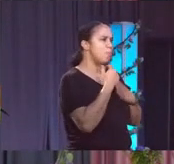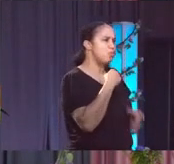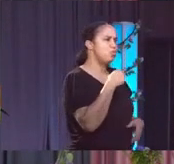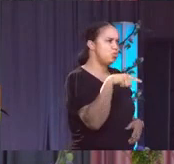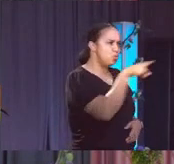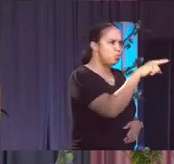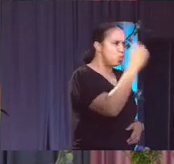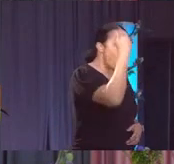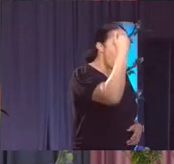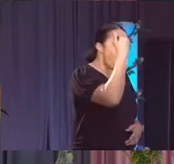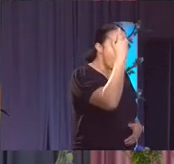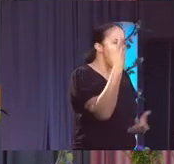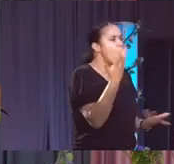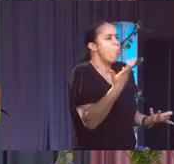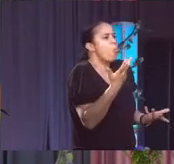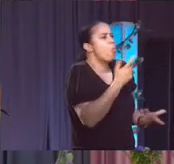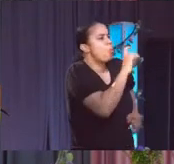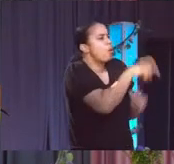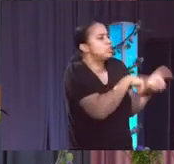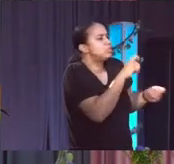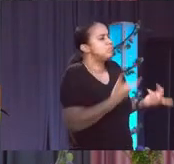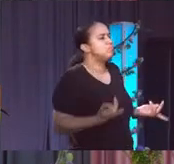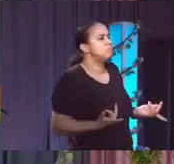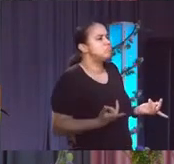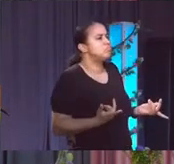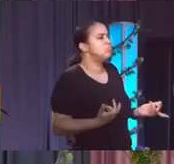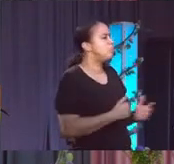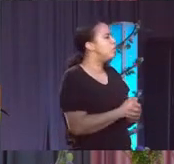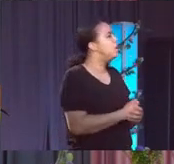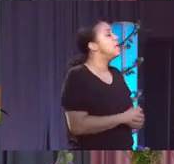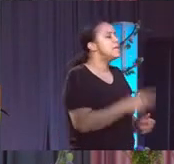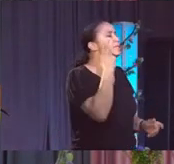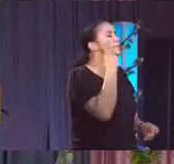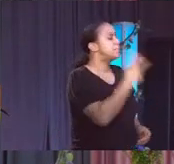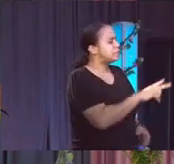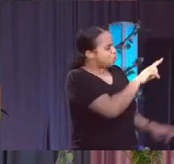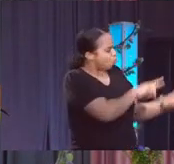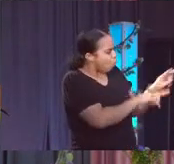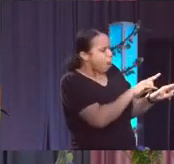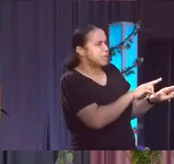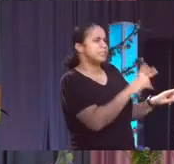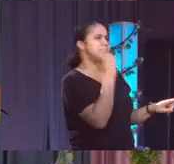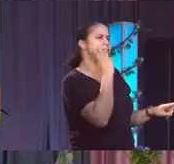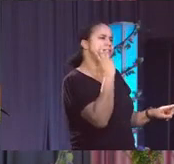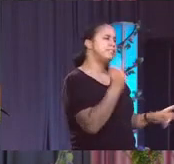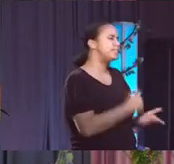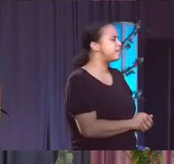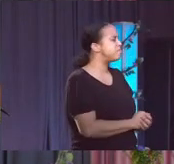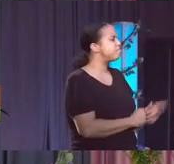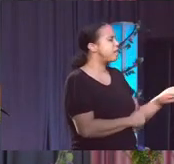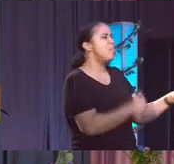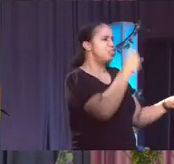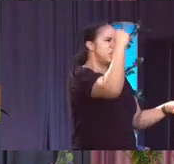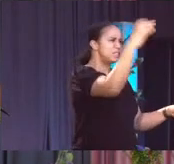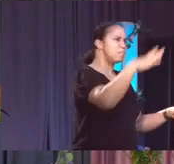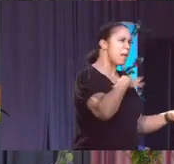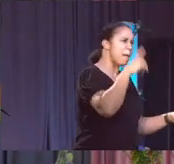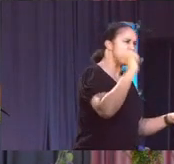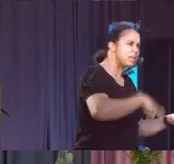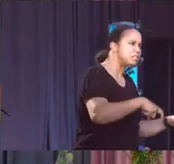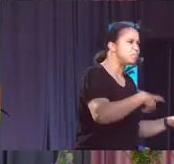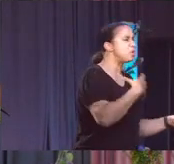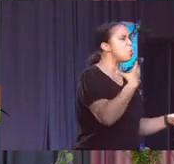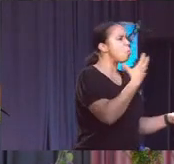questions to ask. He's watching this man, and he can see these things. He's observing him, and he can see that this man must be